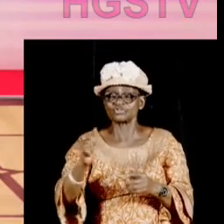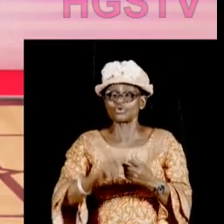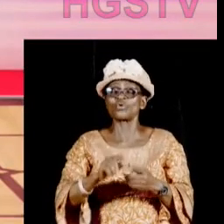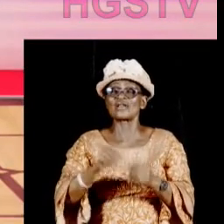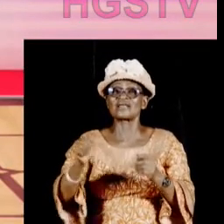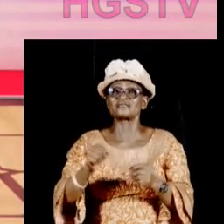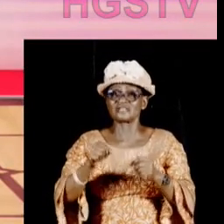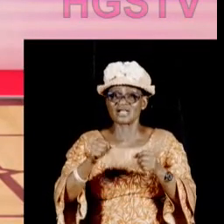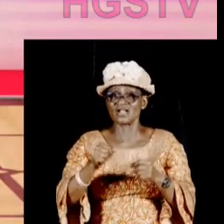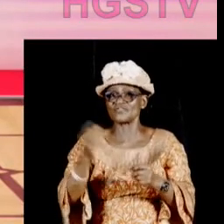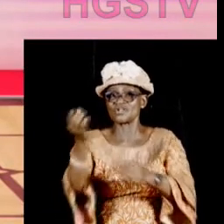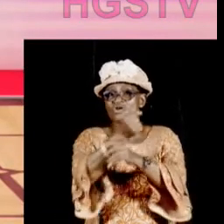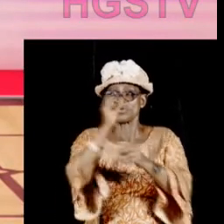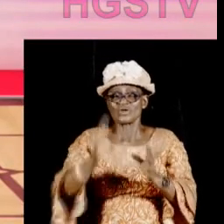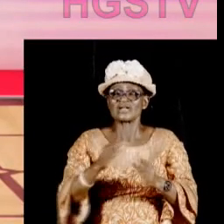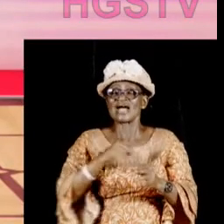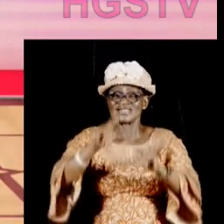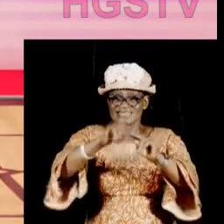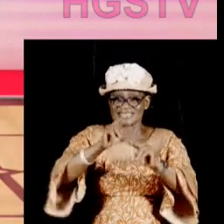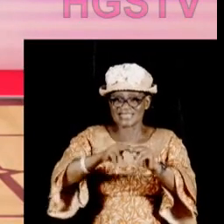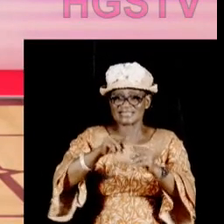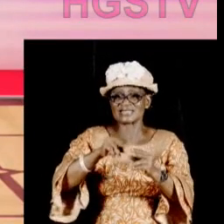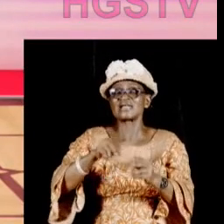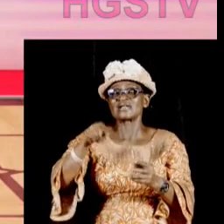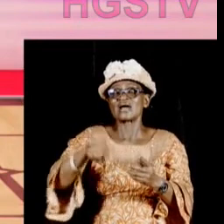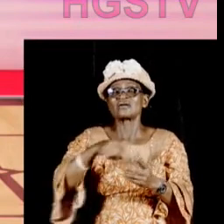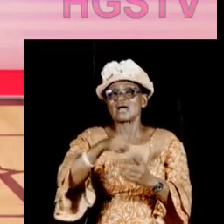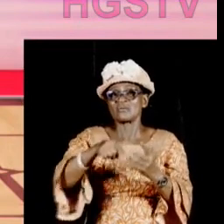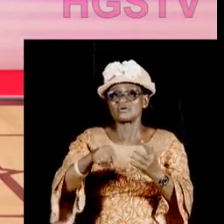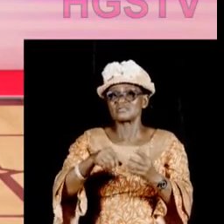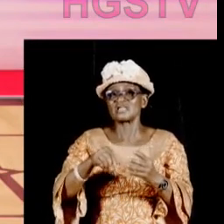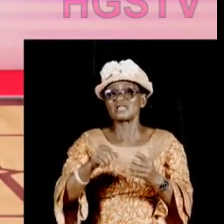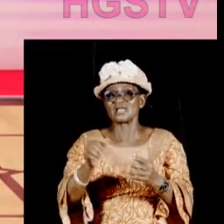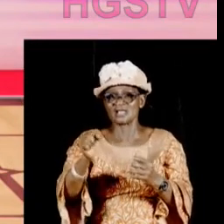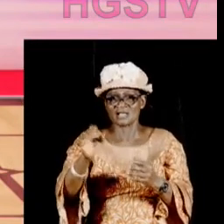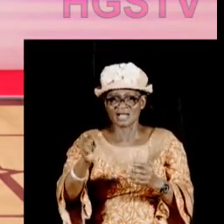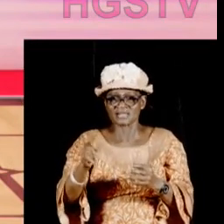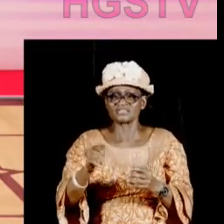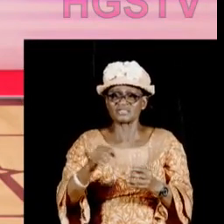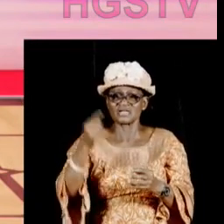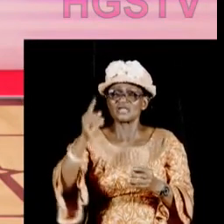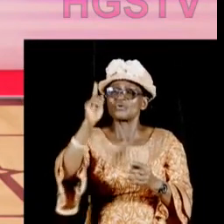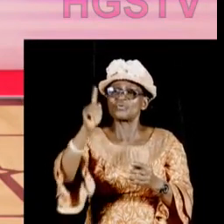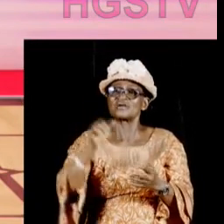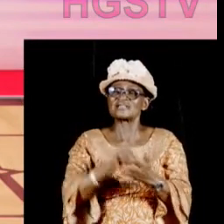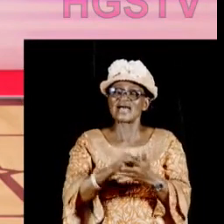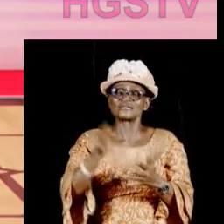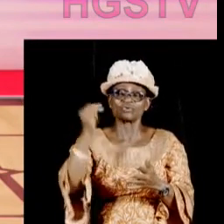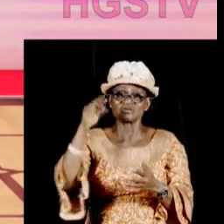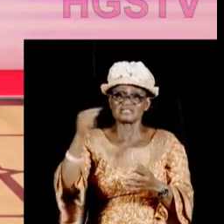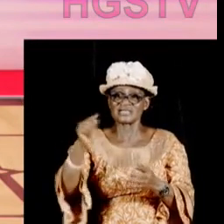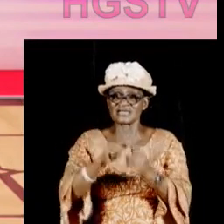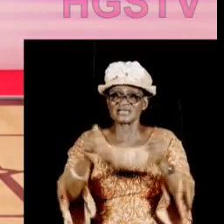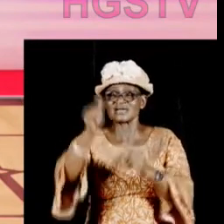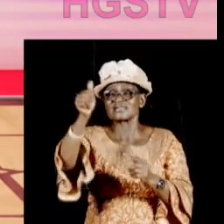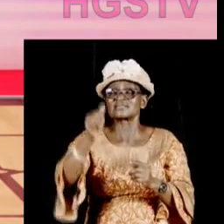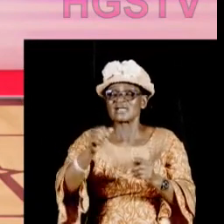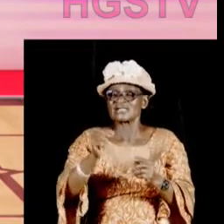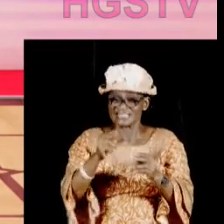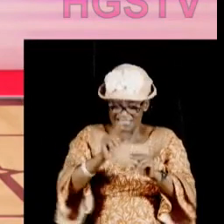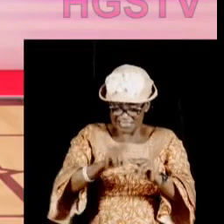her, and he sat down among the ashes. The one that was the greatest now sat among the